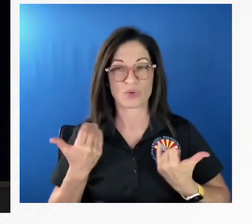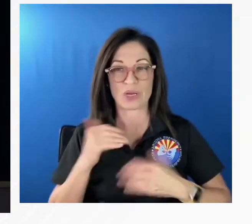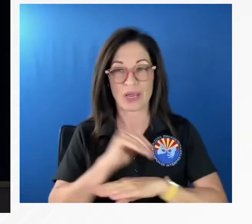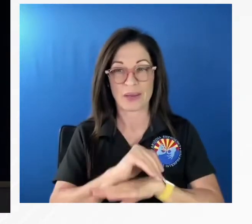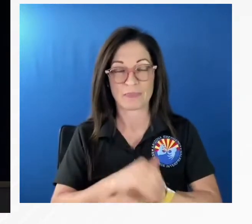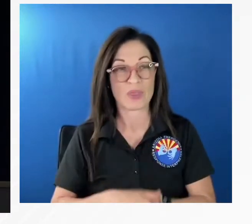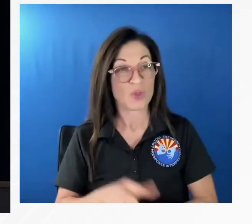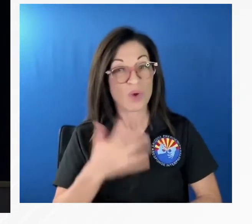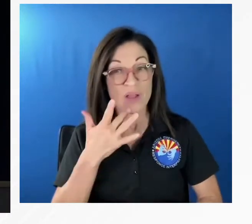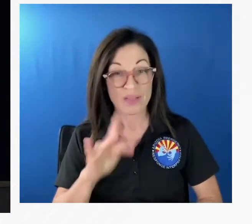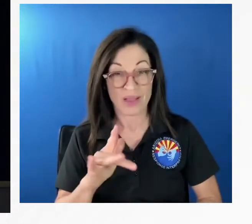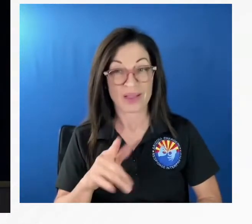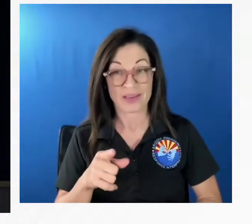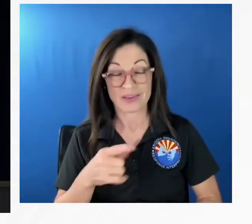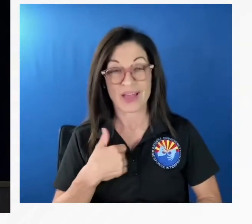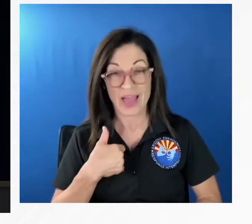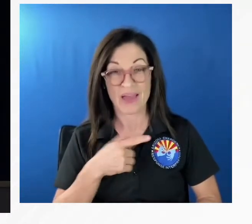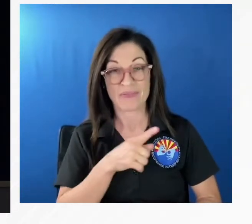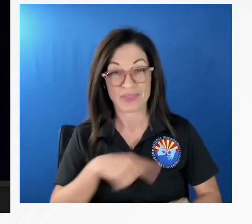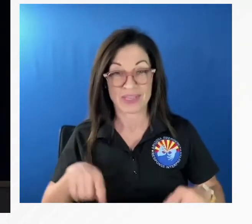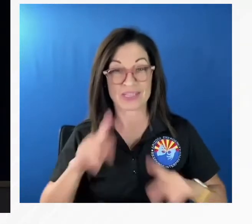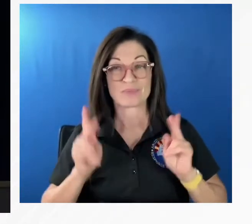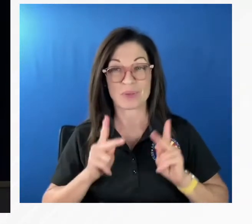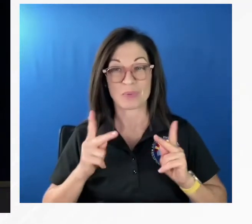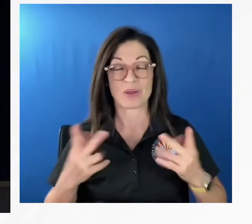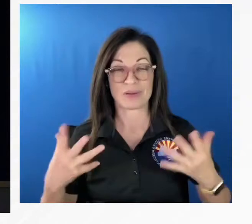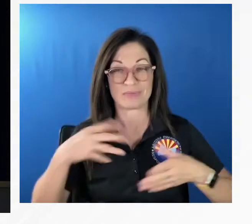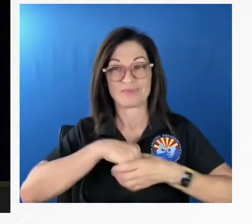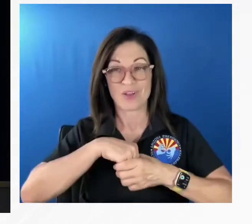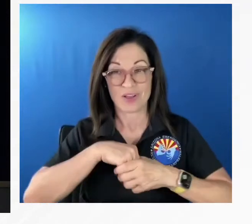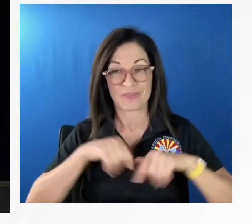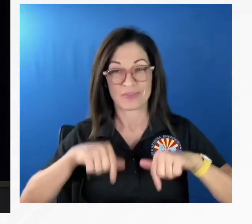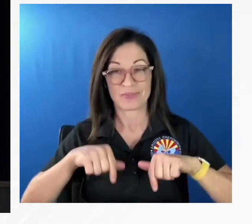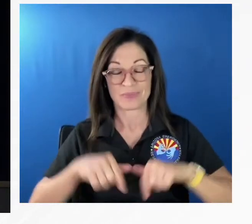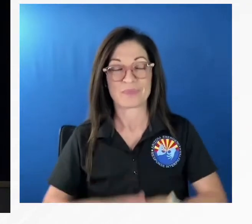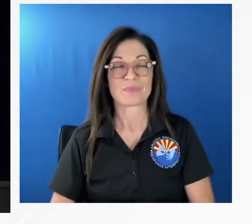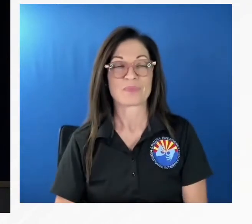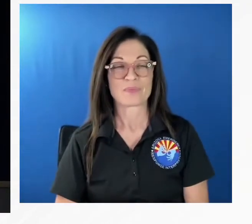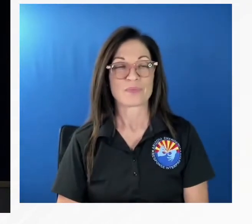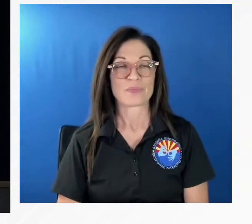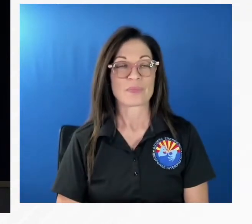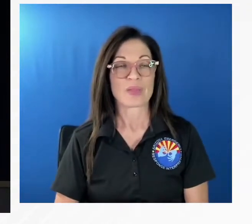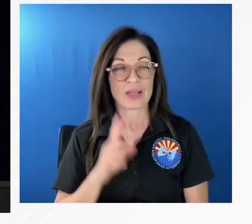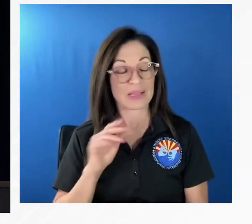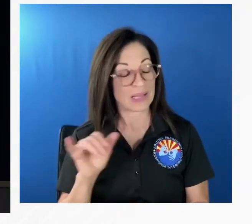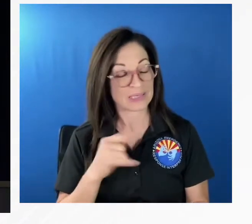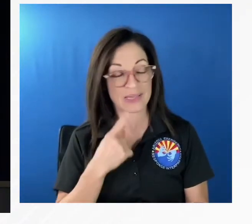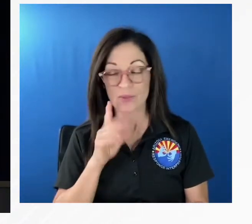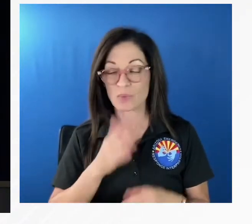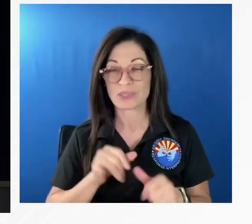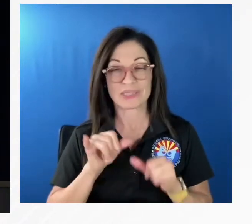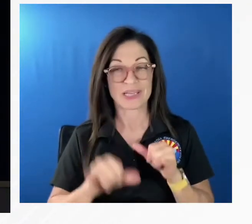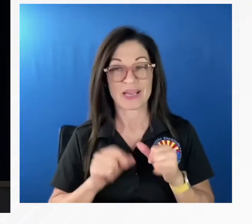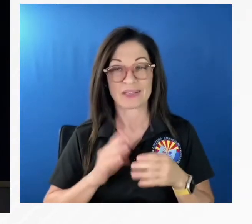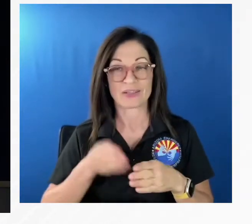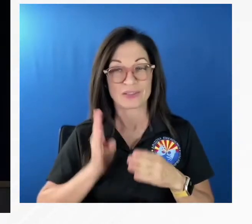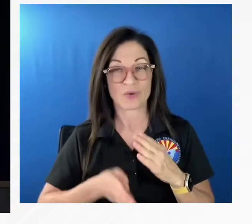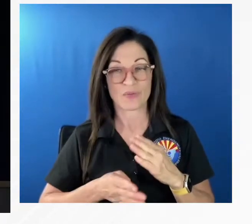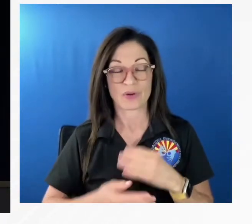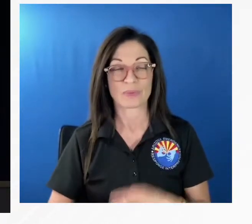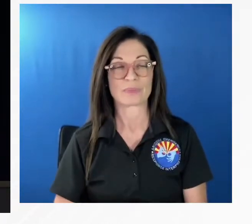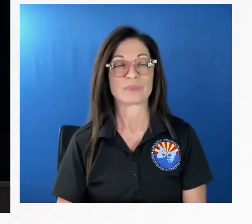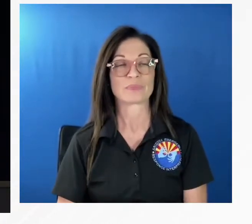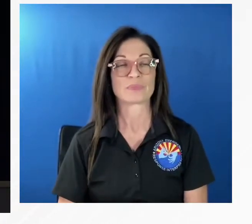to have those people integrated here into the organization, and they're going to remain until the bitter end. We get the opportunity to